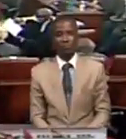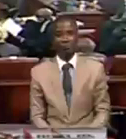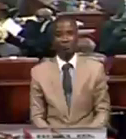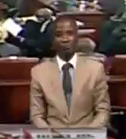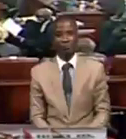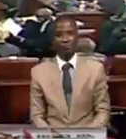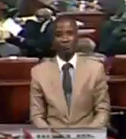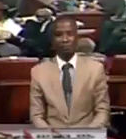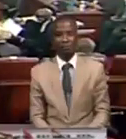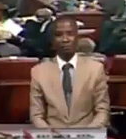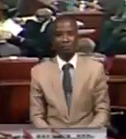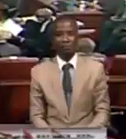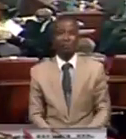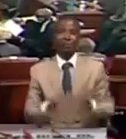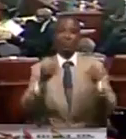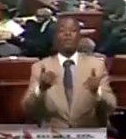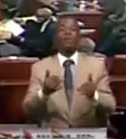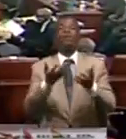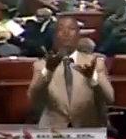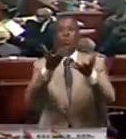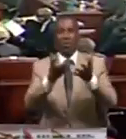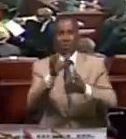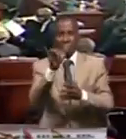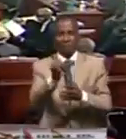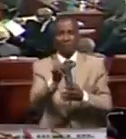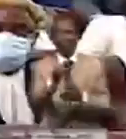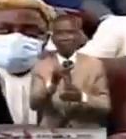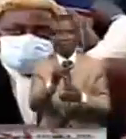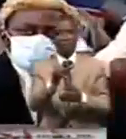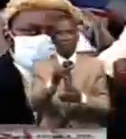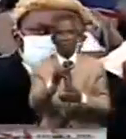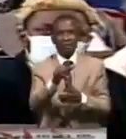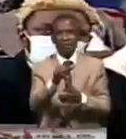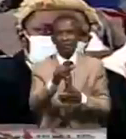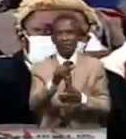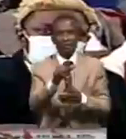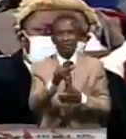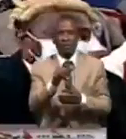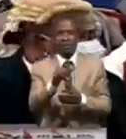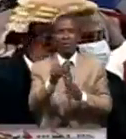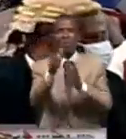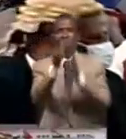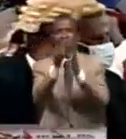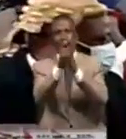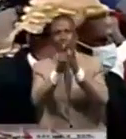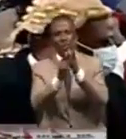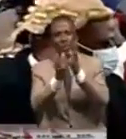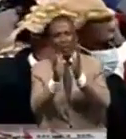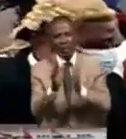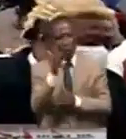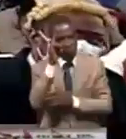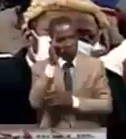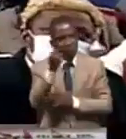it is our respectful submission that counsel for